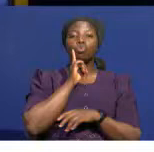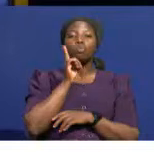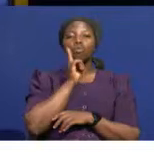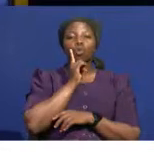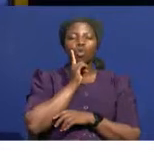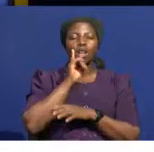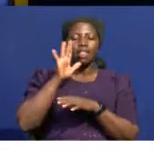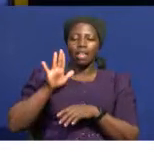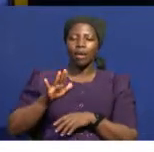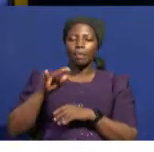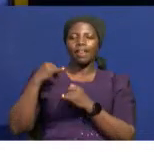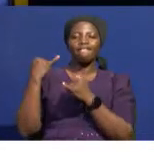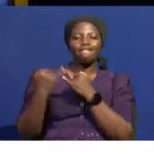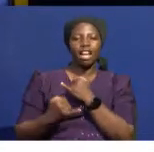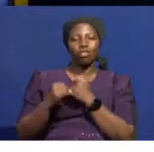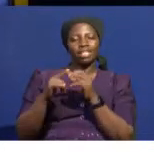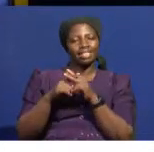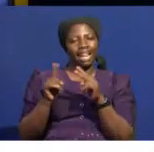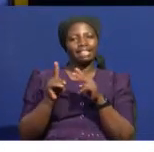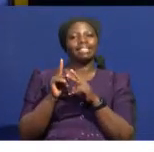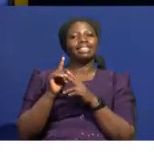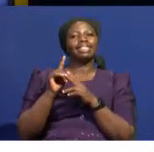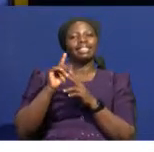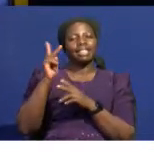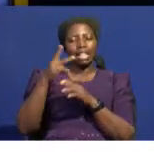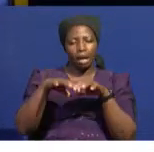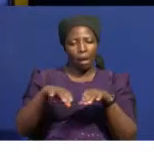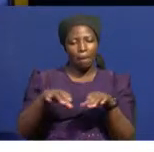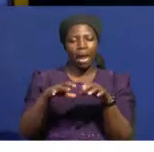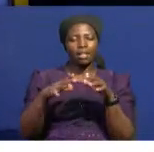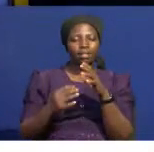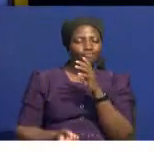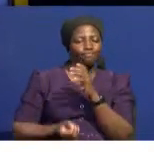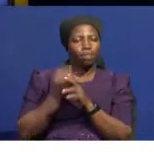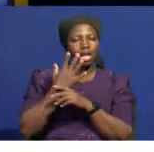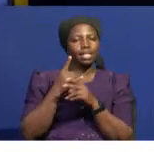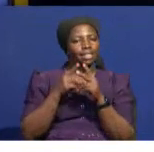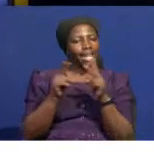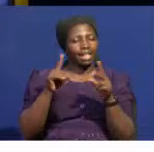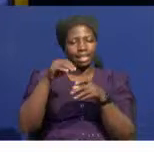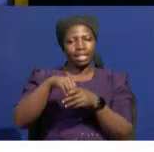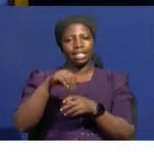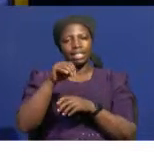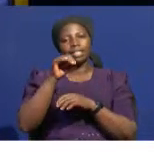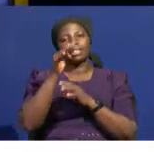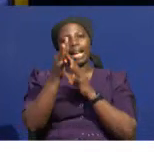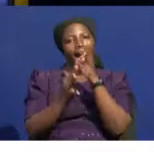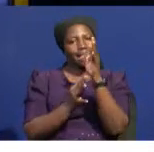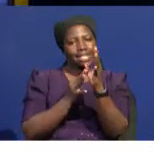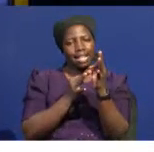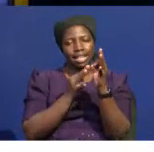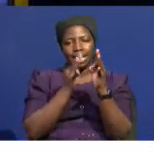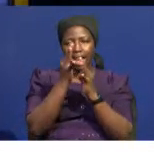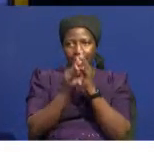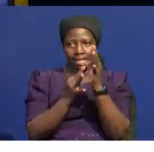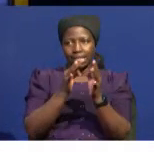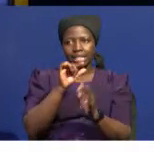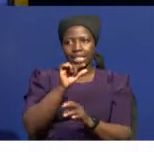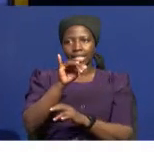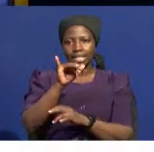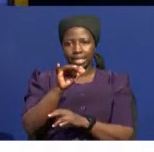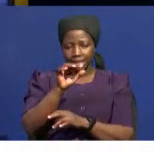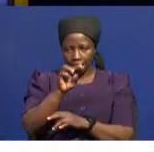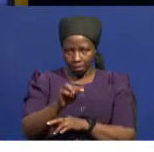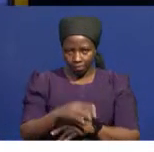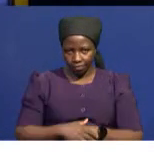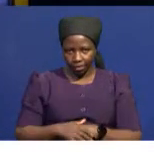women's final of the inaugural Kenya Pipeline tournament at the Kasarani Gymnasium. The KCB defeated Nairobi Prisons